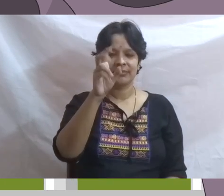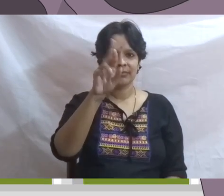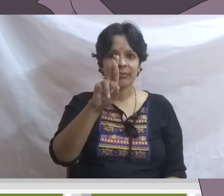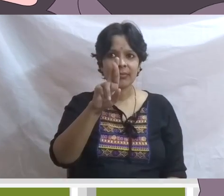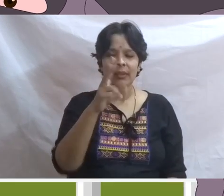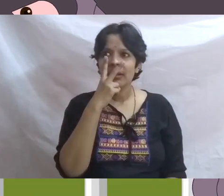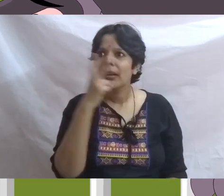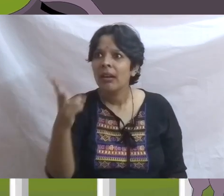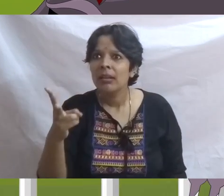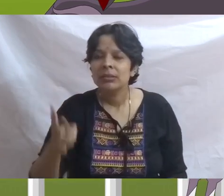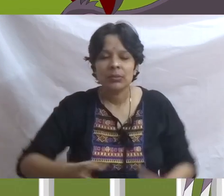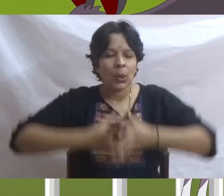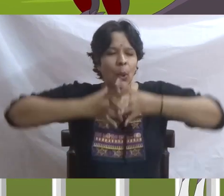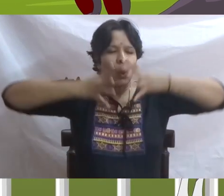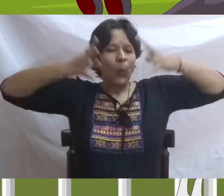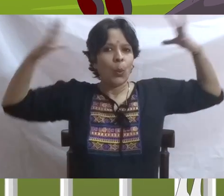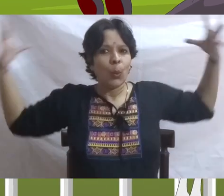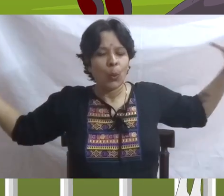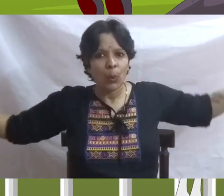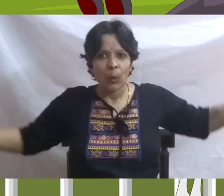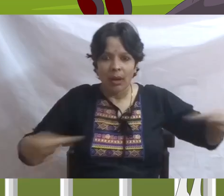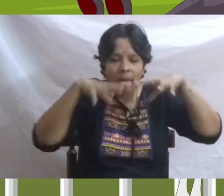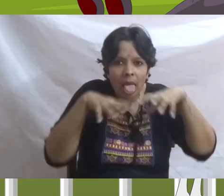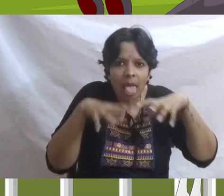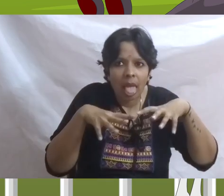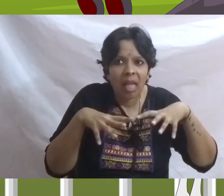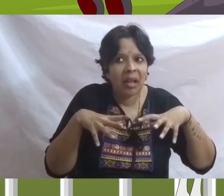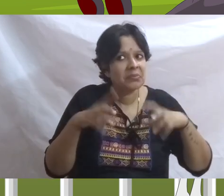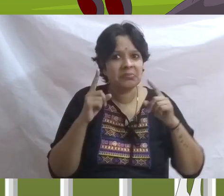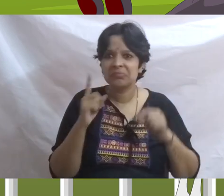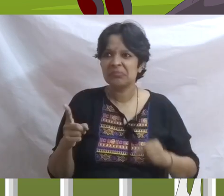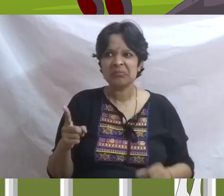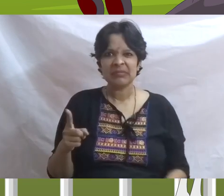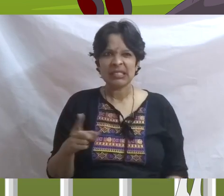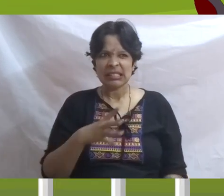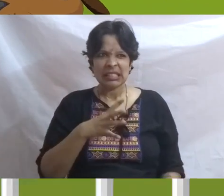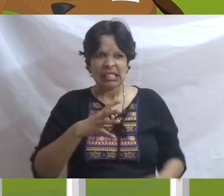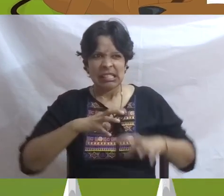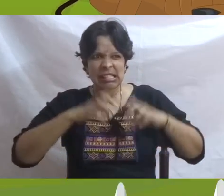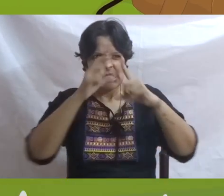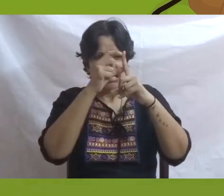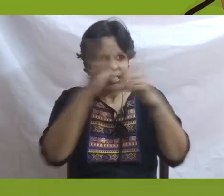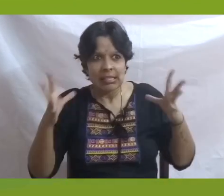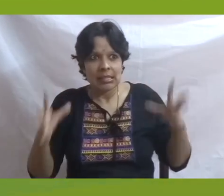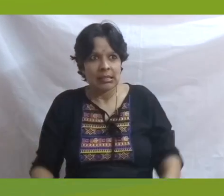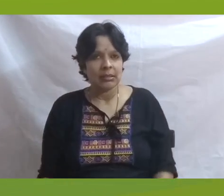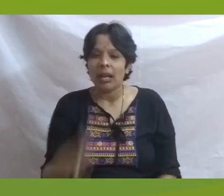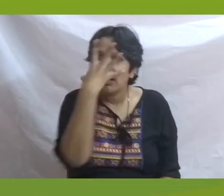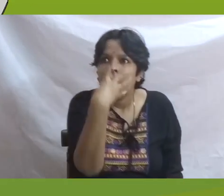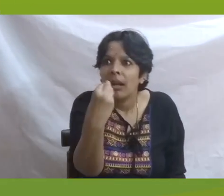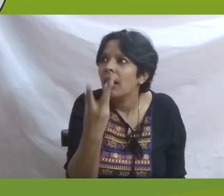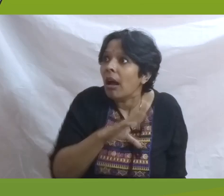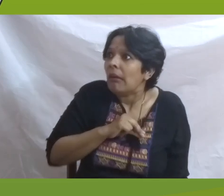But the porter was a huge dog whom the wolf knew by painful experience to be very unkind towards